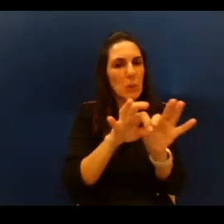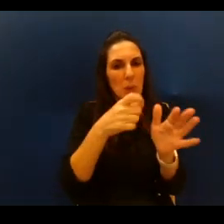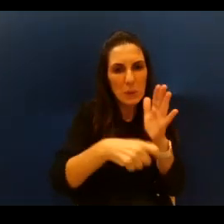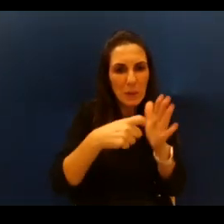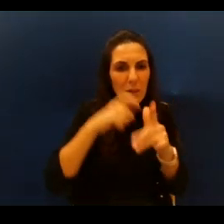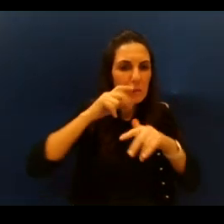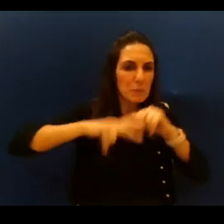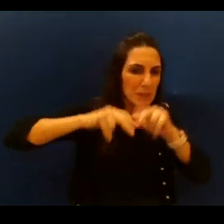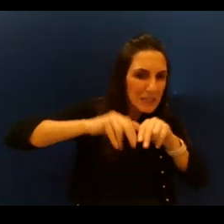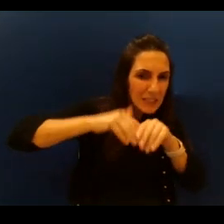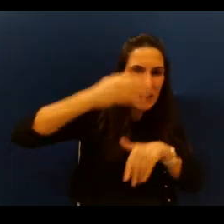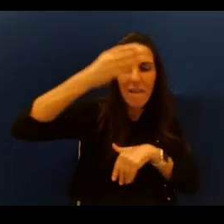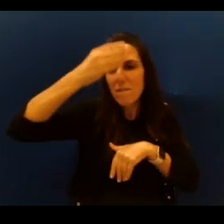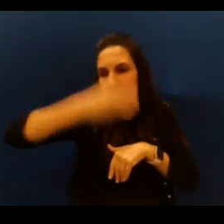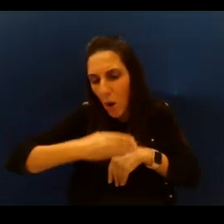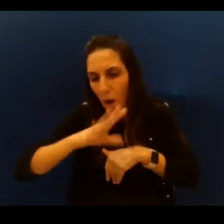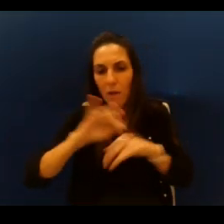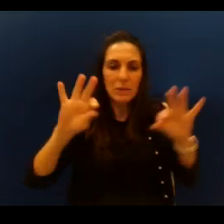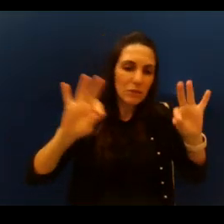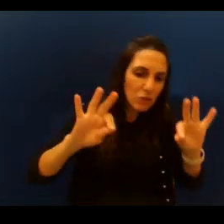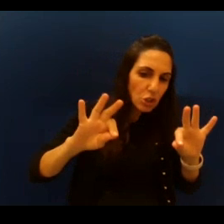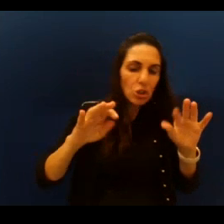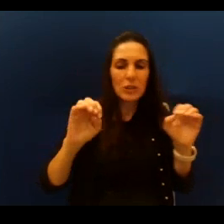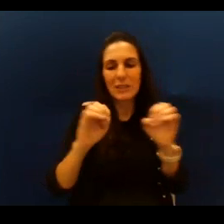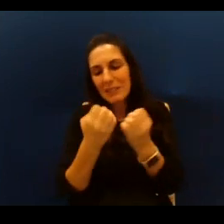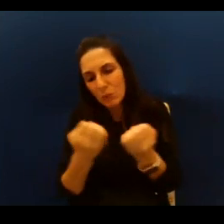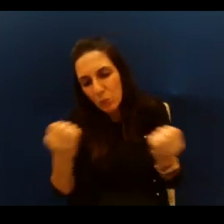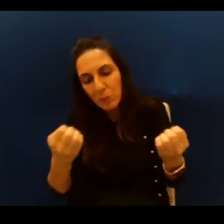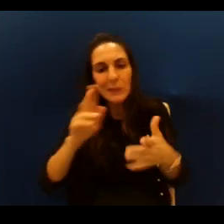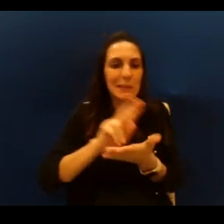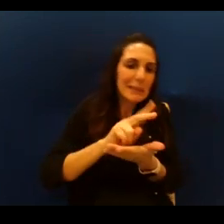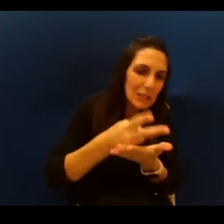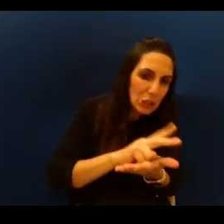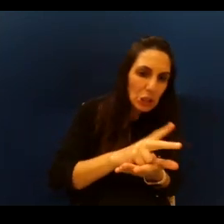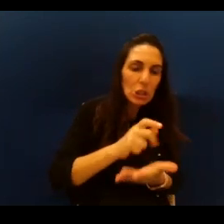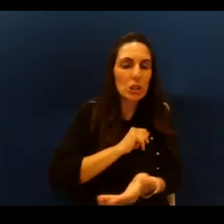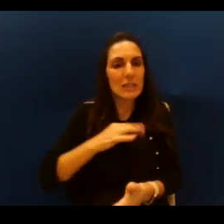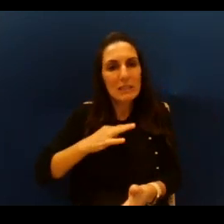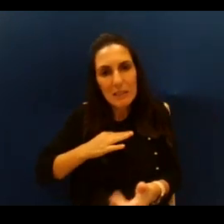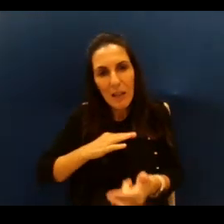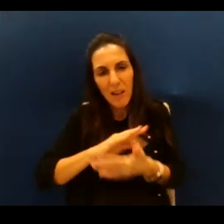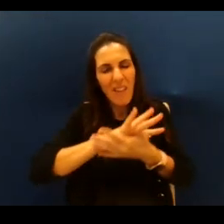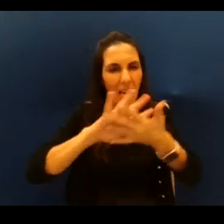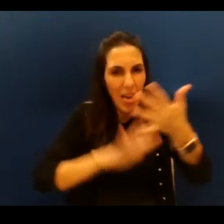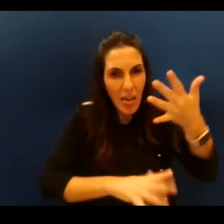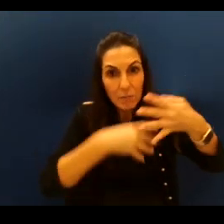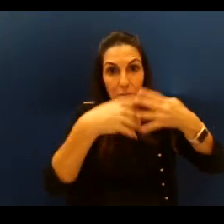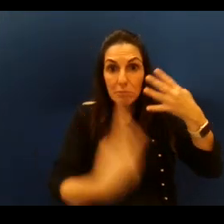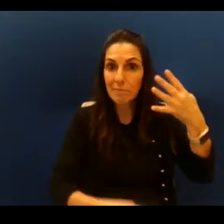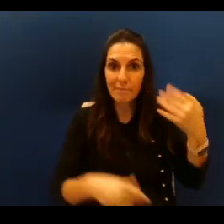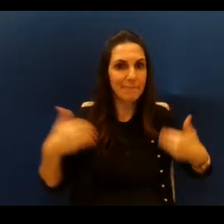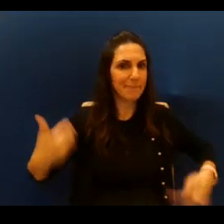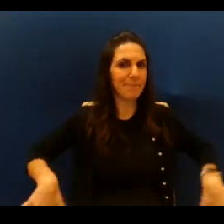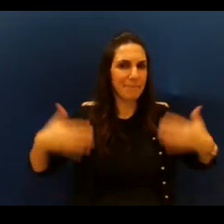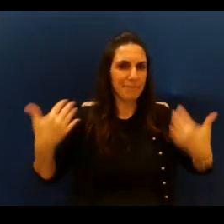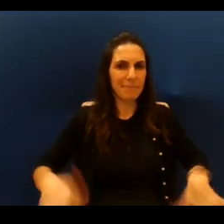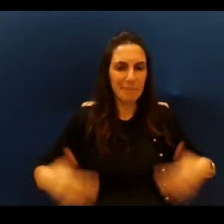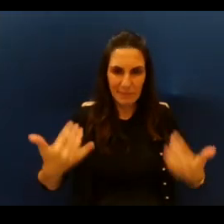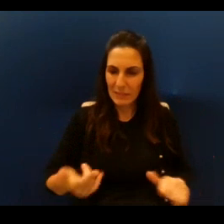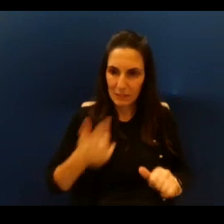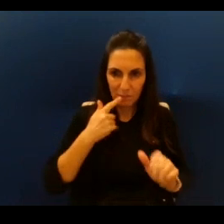out, along with the furniture and equipment for the kitchen, the staffing and all of that. And it just became really prohibitive from the cost